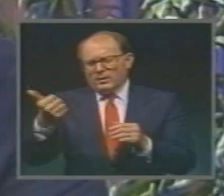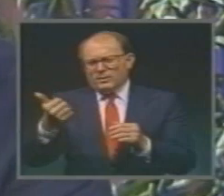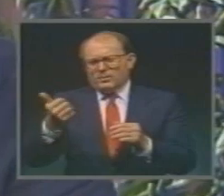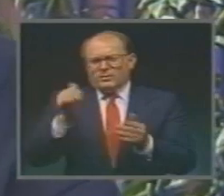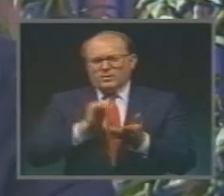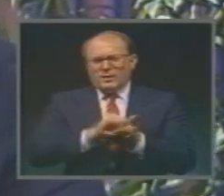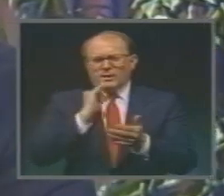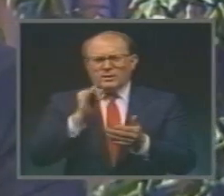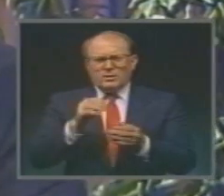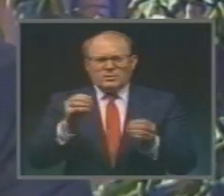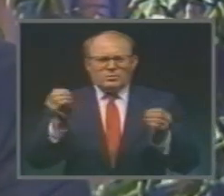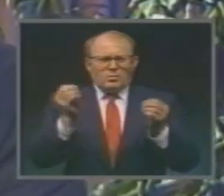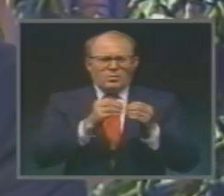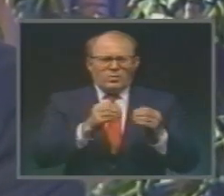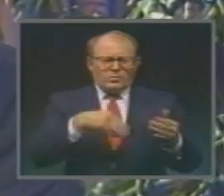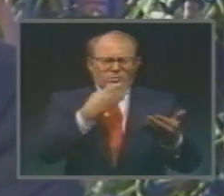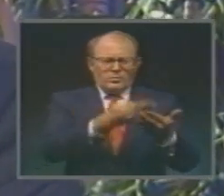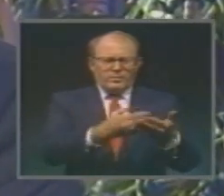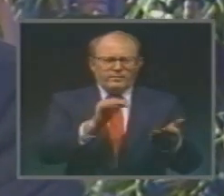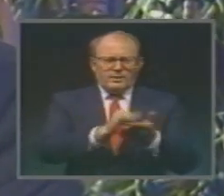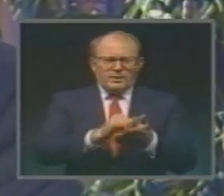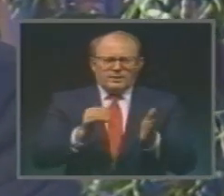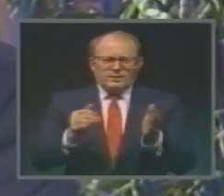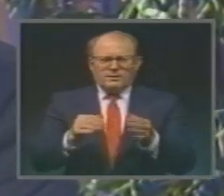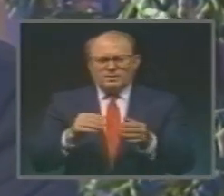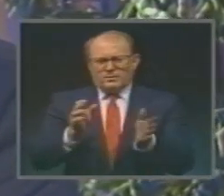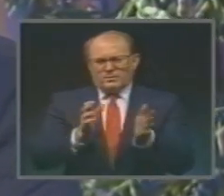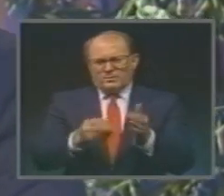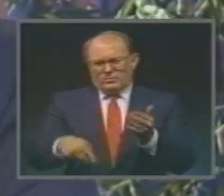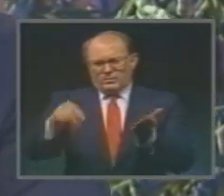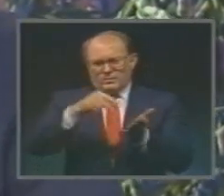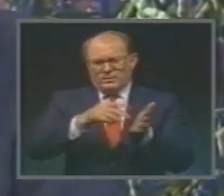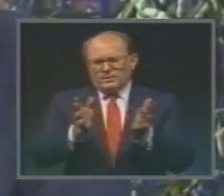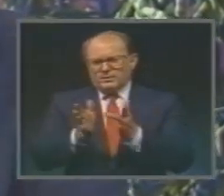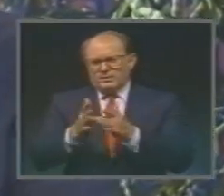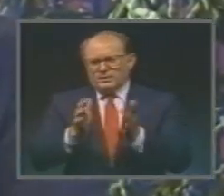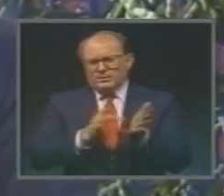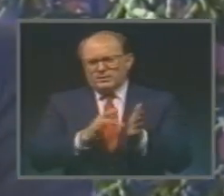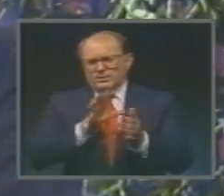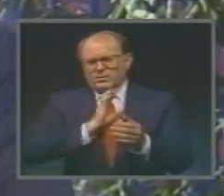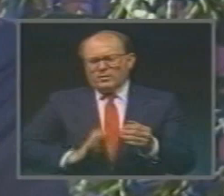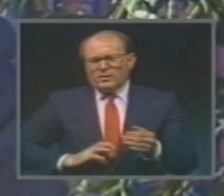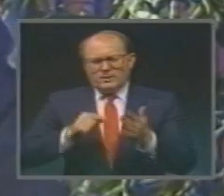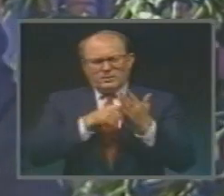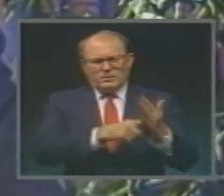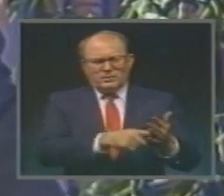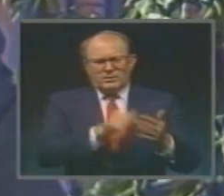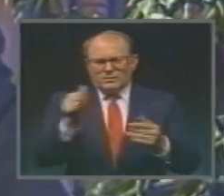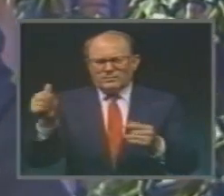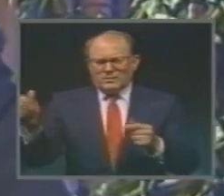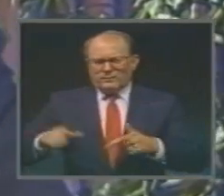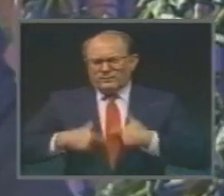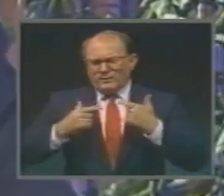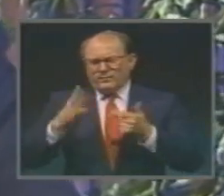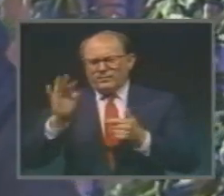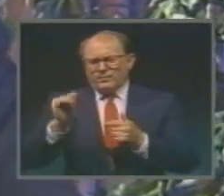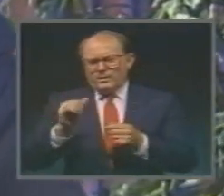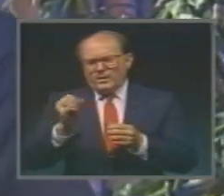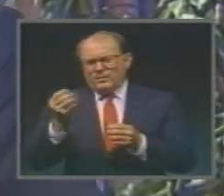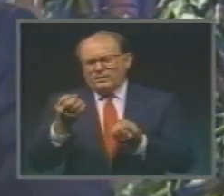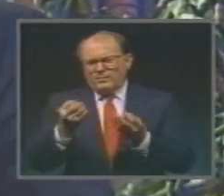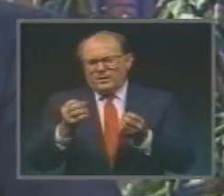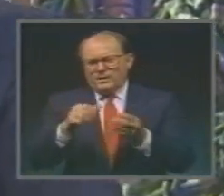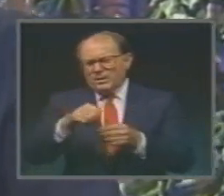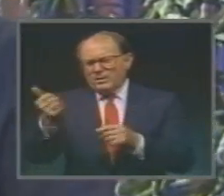better documented than the resurrection of Jesus Christ. He showed himself alive by many infallible proofs, being